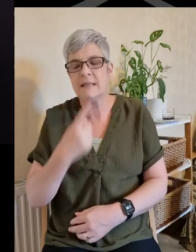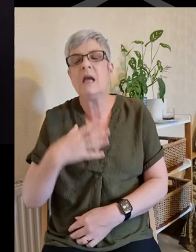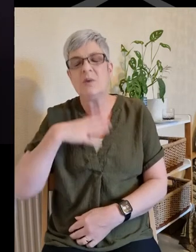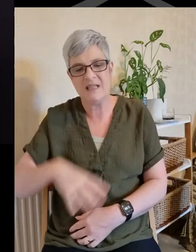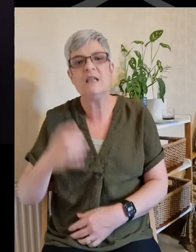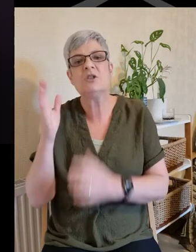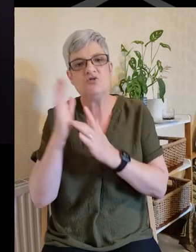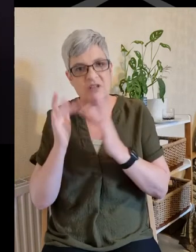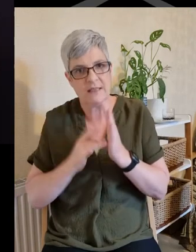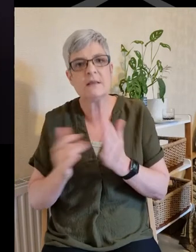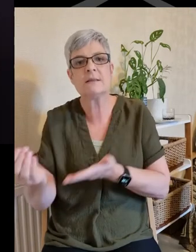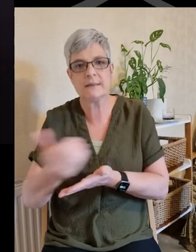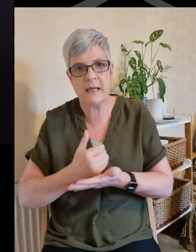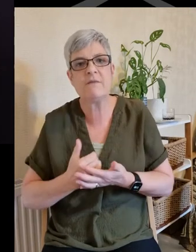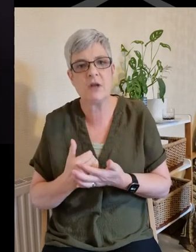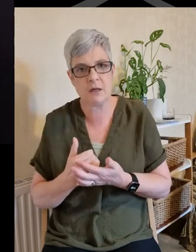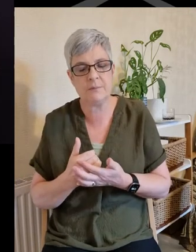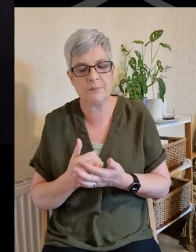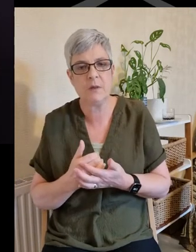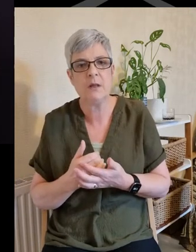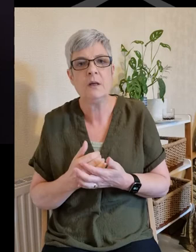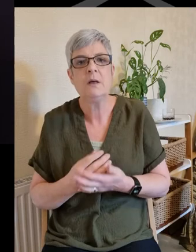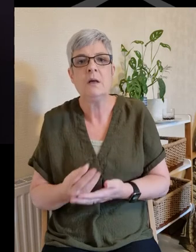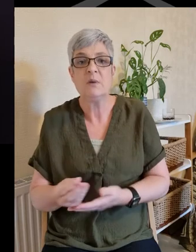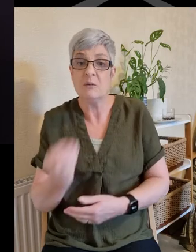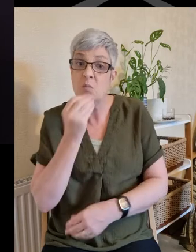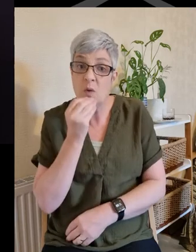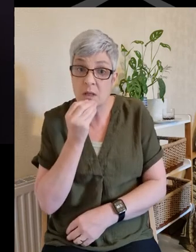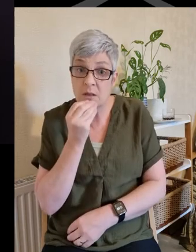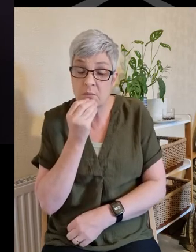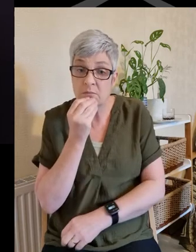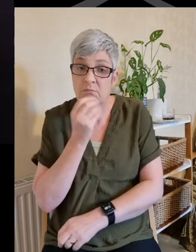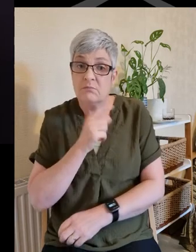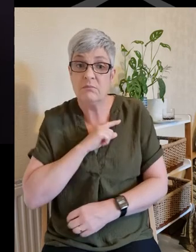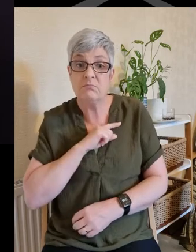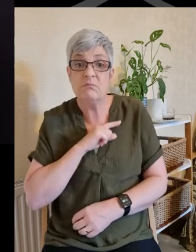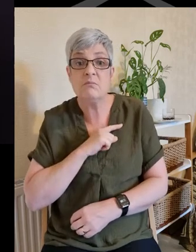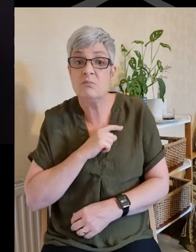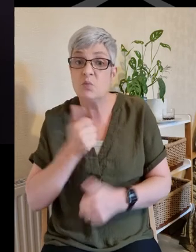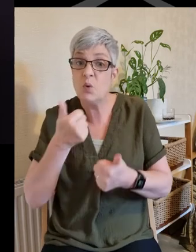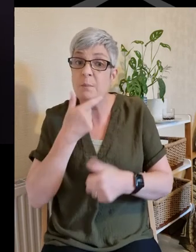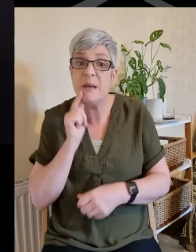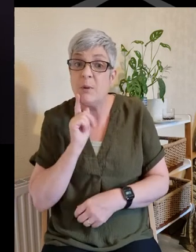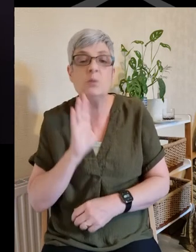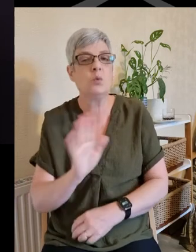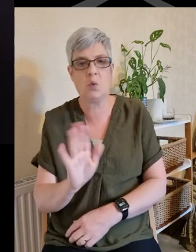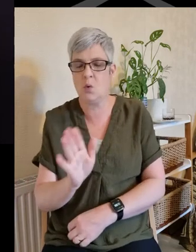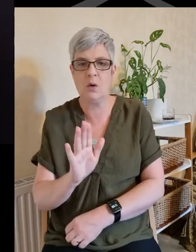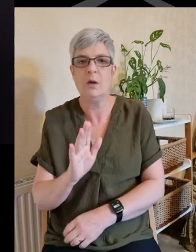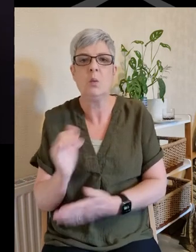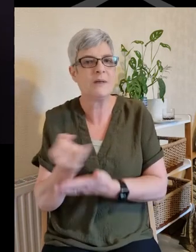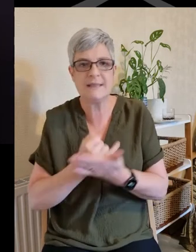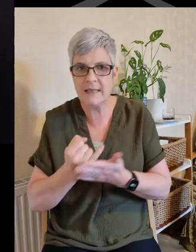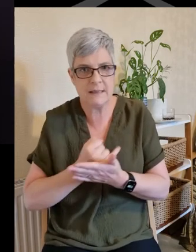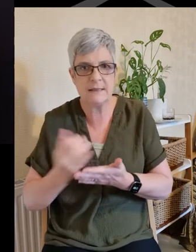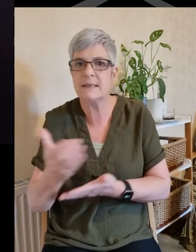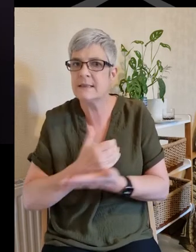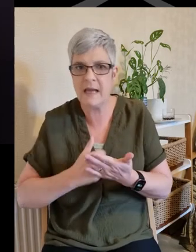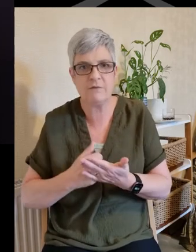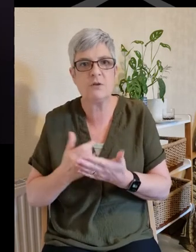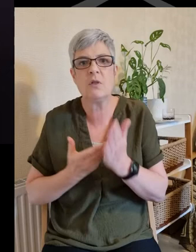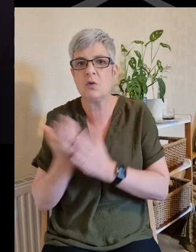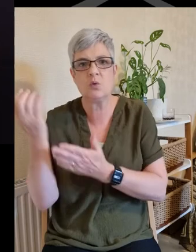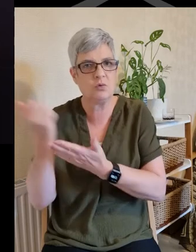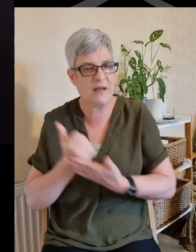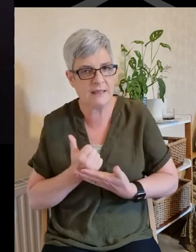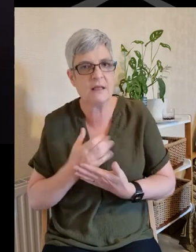saviour. We take it not because we're good people, we're not. We are sinners saved by grace. We take it because we know we need